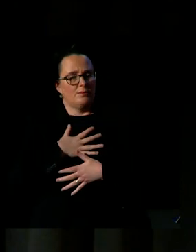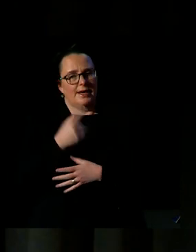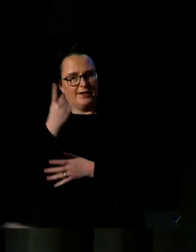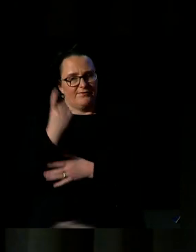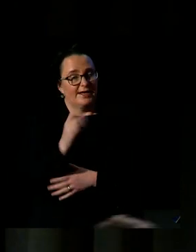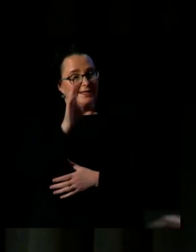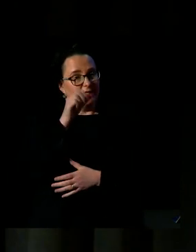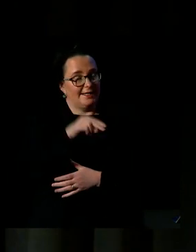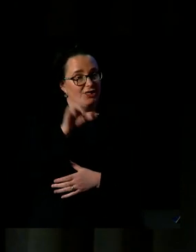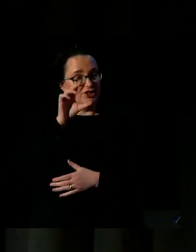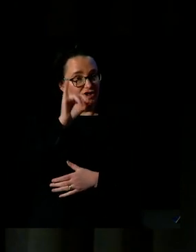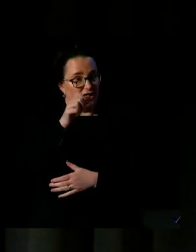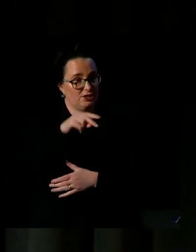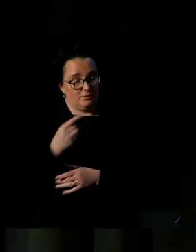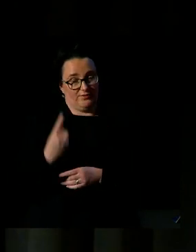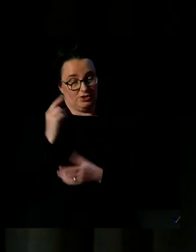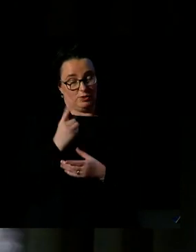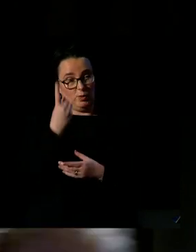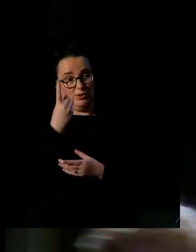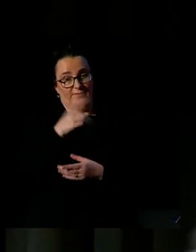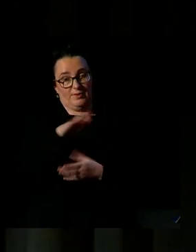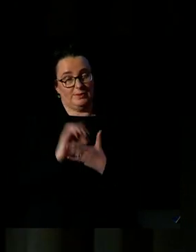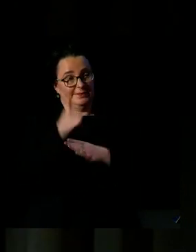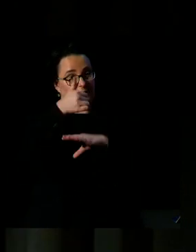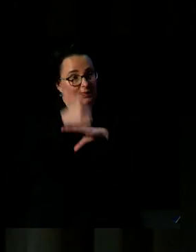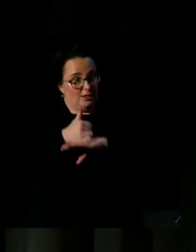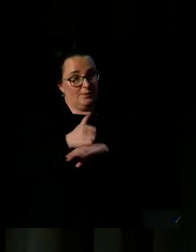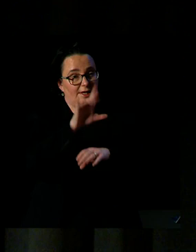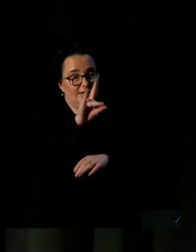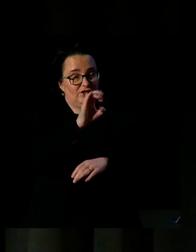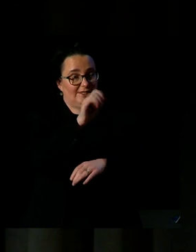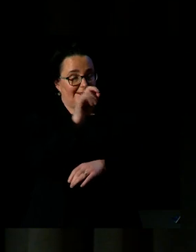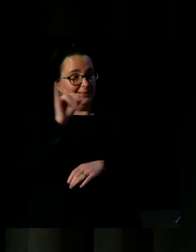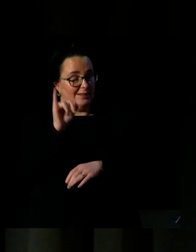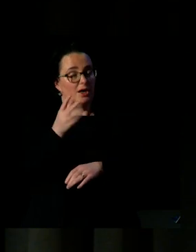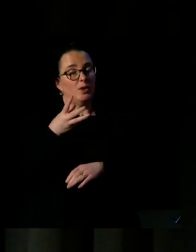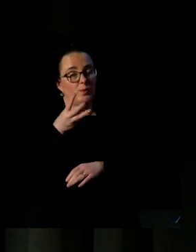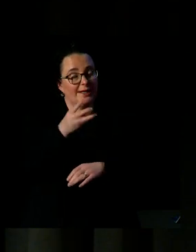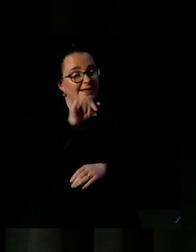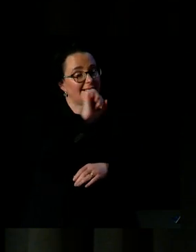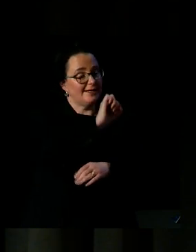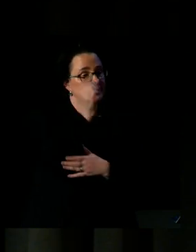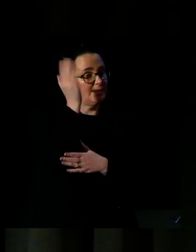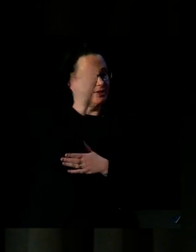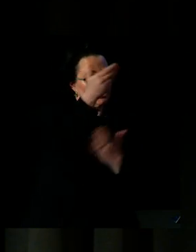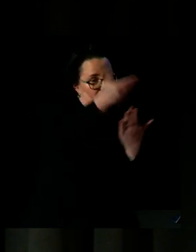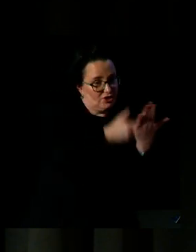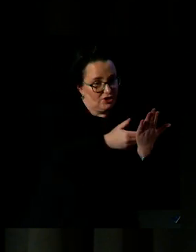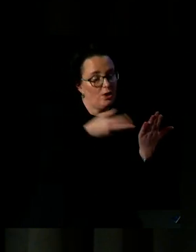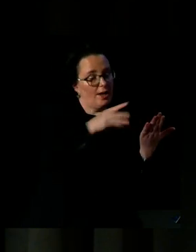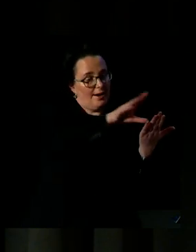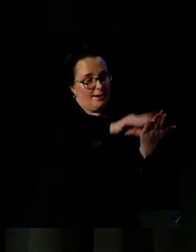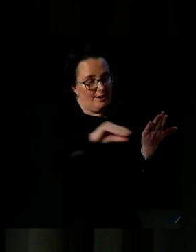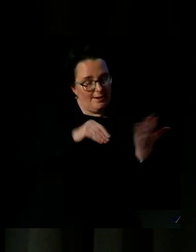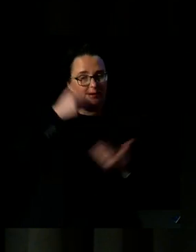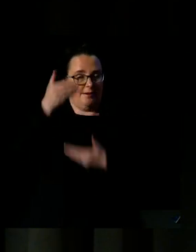of the founding trustees of Holocaust Education Trust Ireland, to read an extract from Paddy's profound words